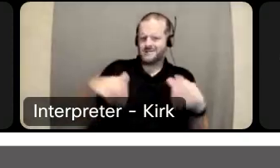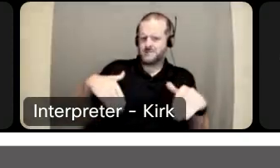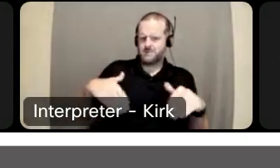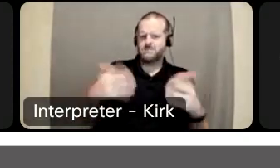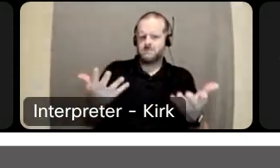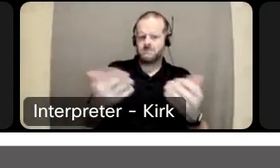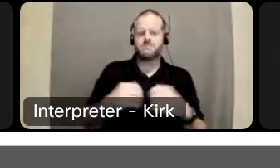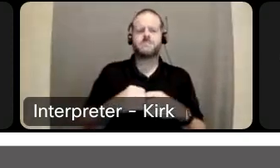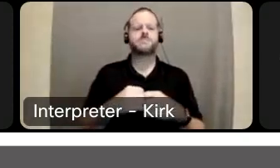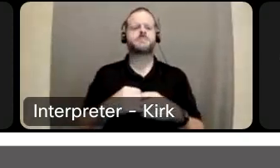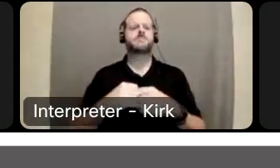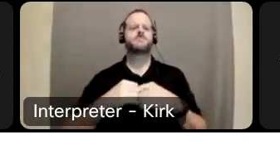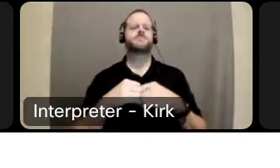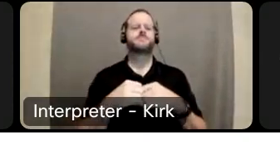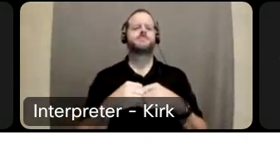of need.